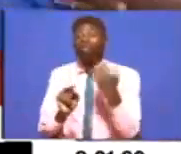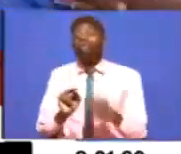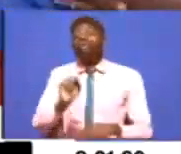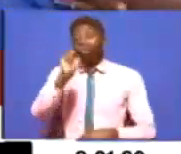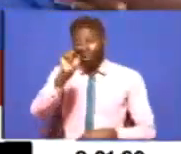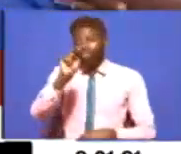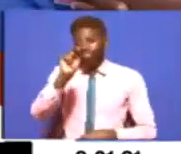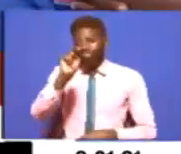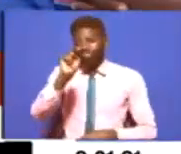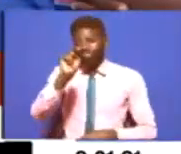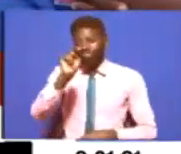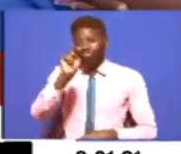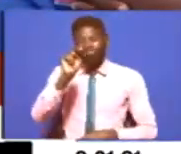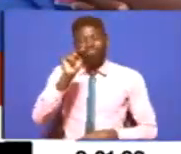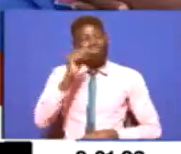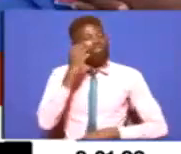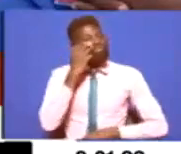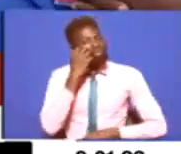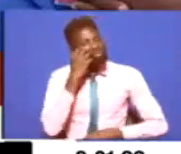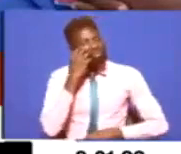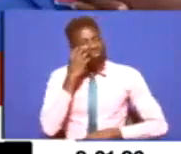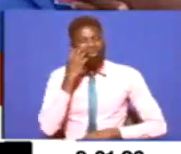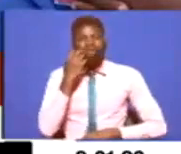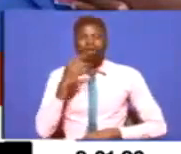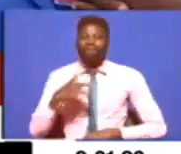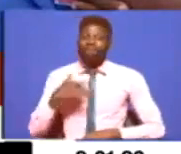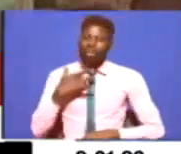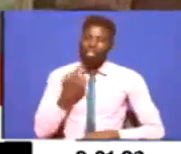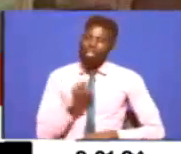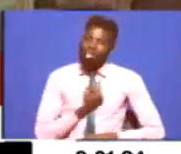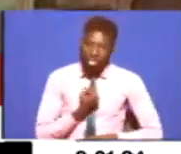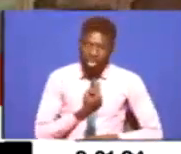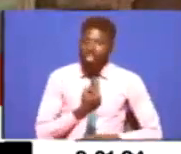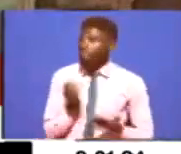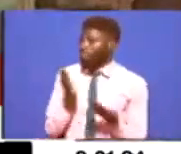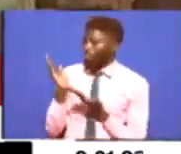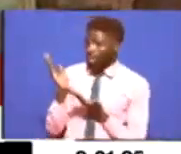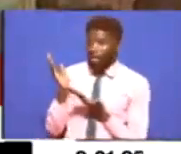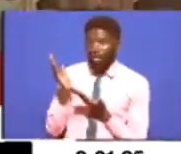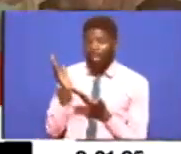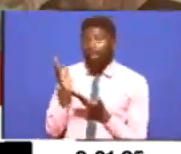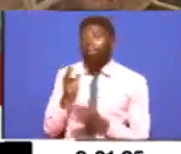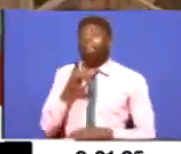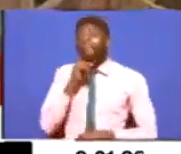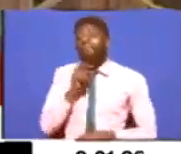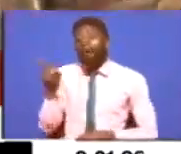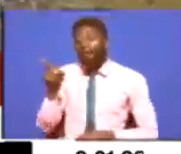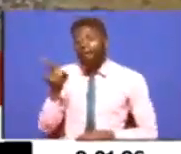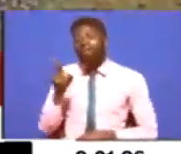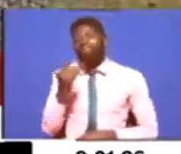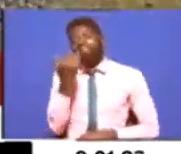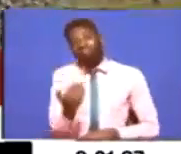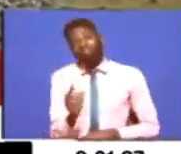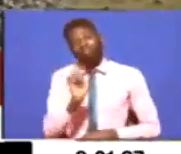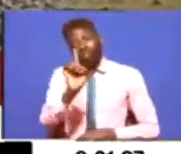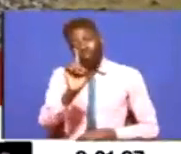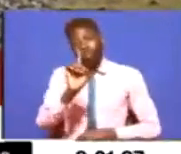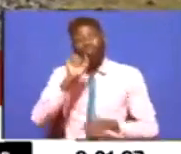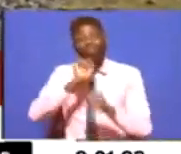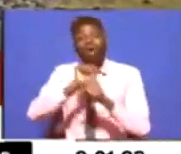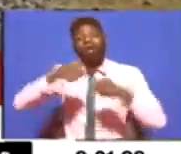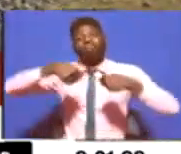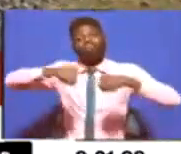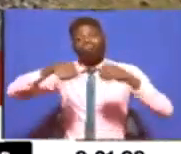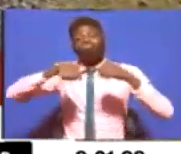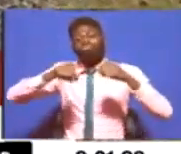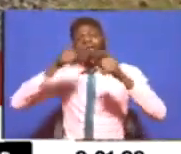grief and loneliness are evident here. Lokitar, the father of one underboda boda operator, was shot dead on Saturday along the Kapedo